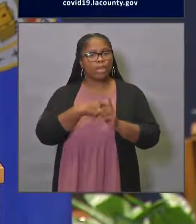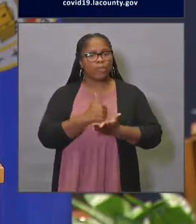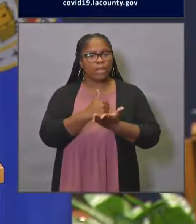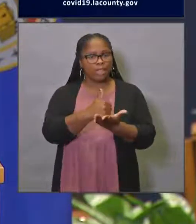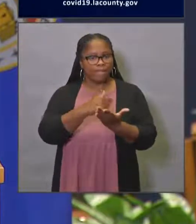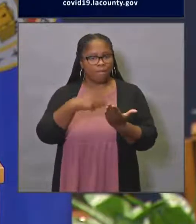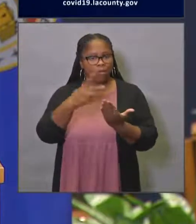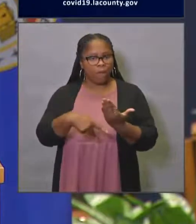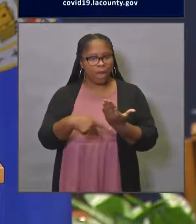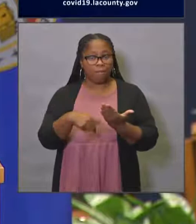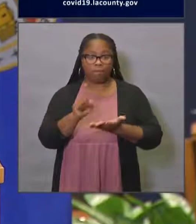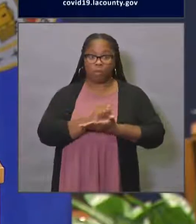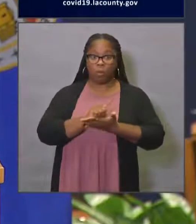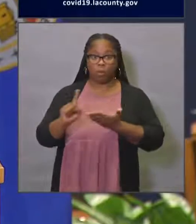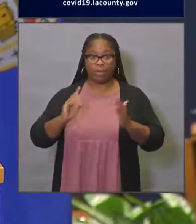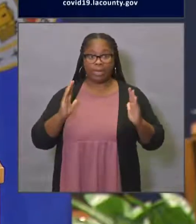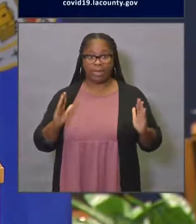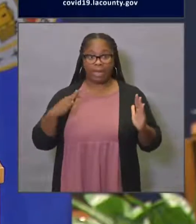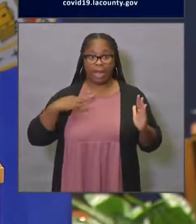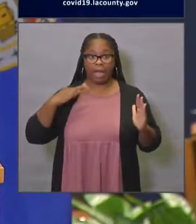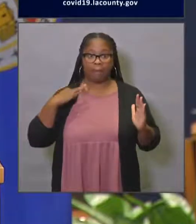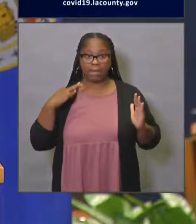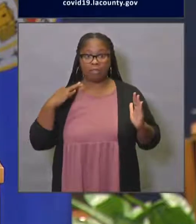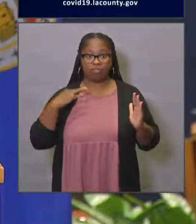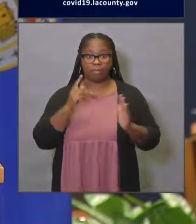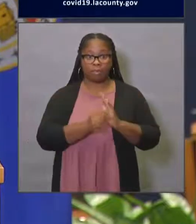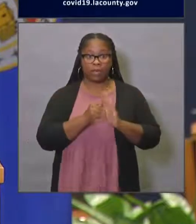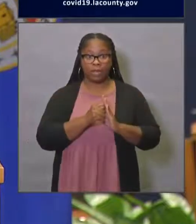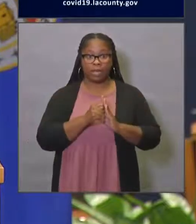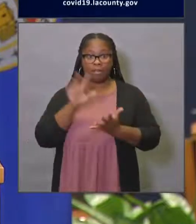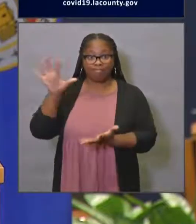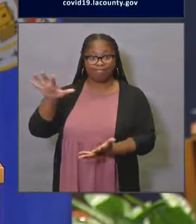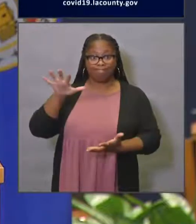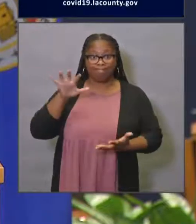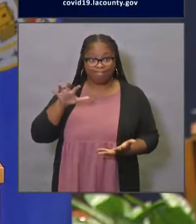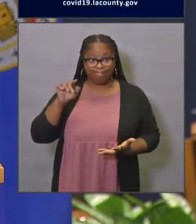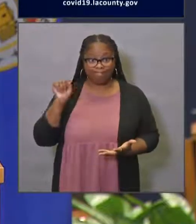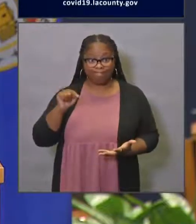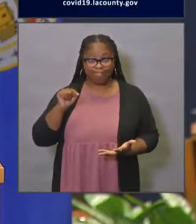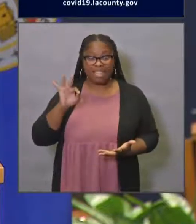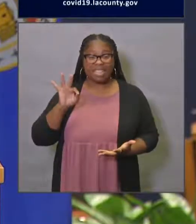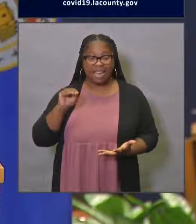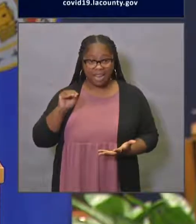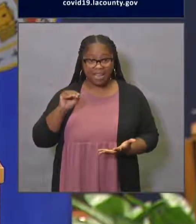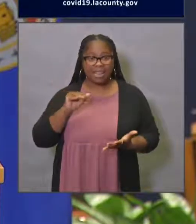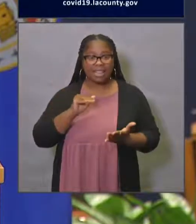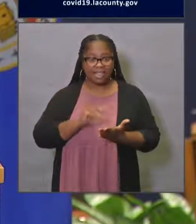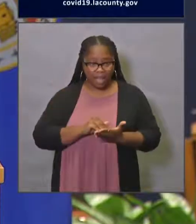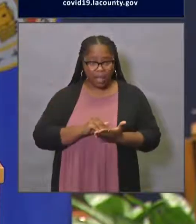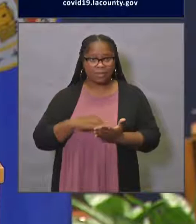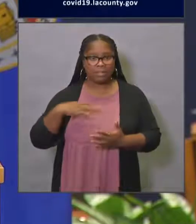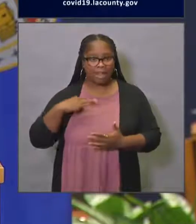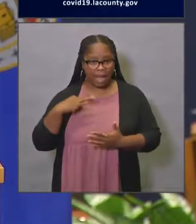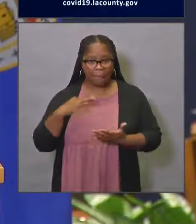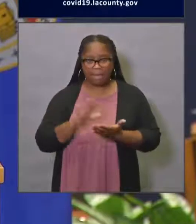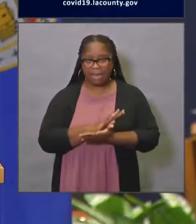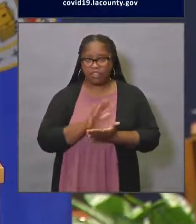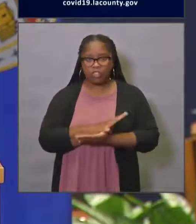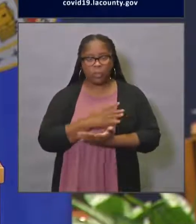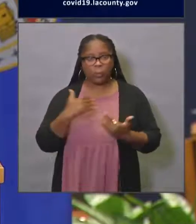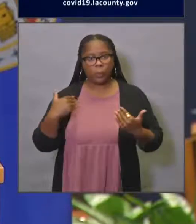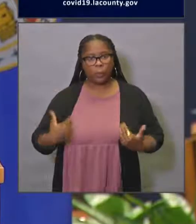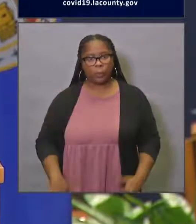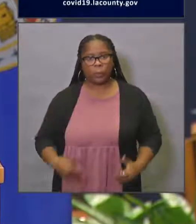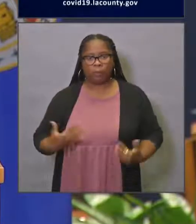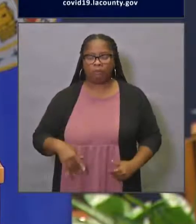week application period, we received nearly 90,000 applications. This demonstrates the huge need from our